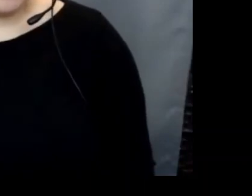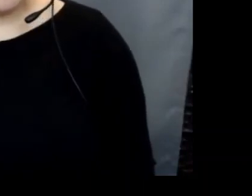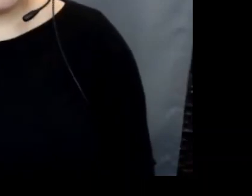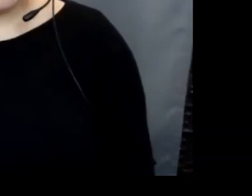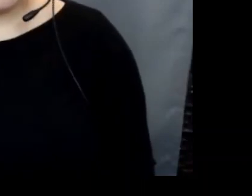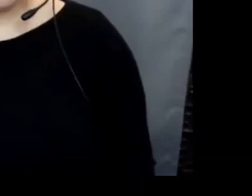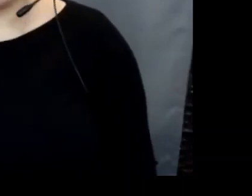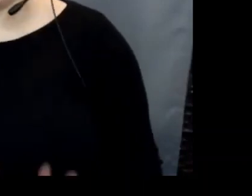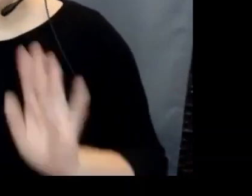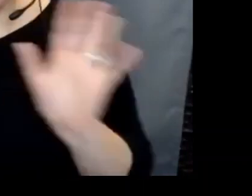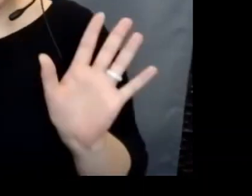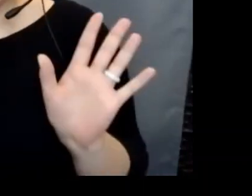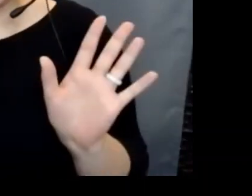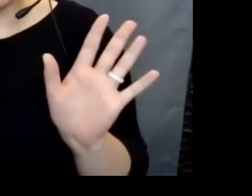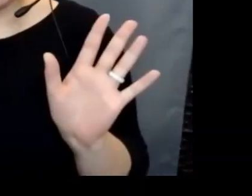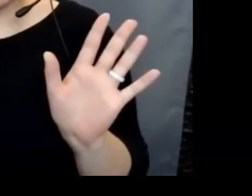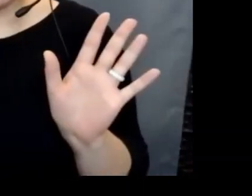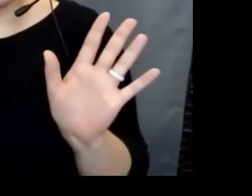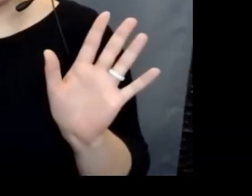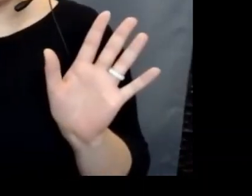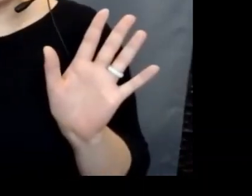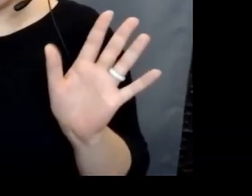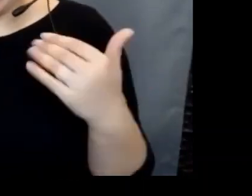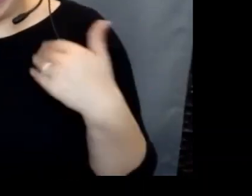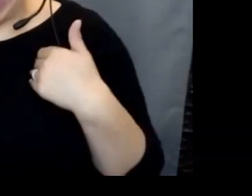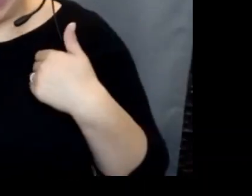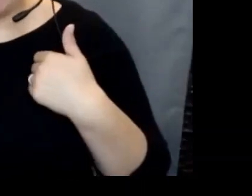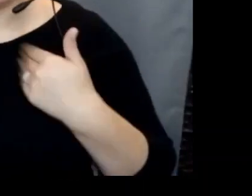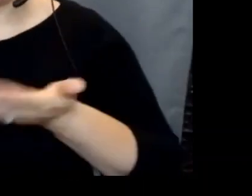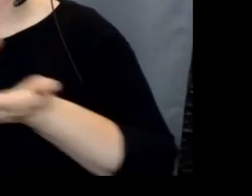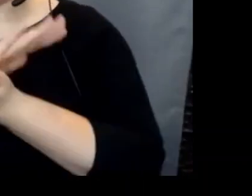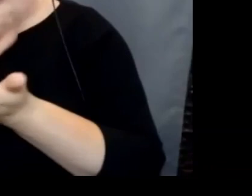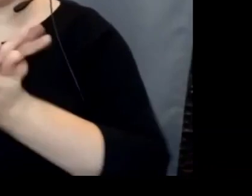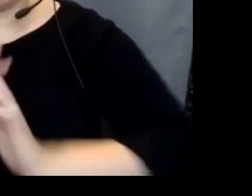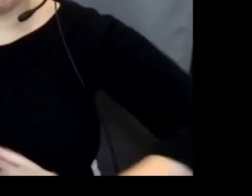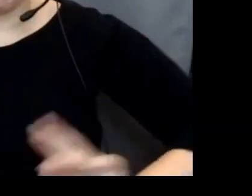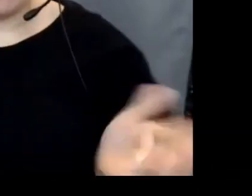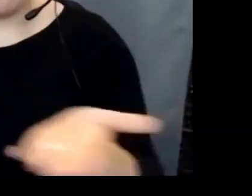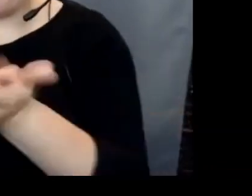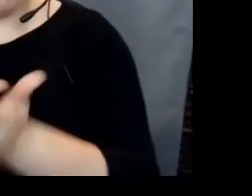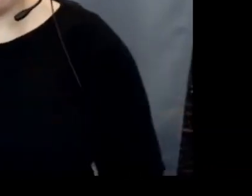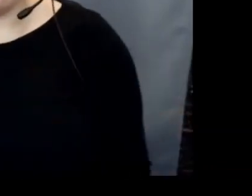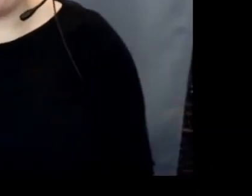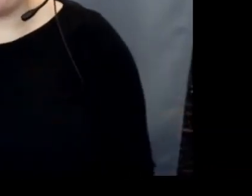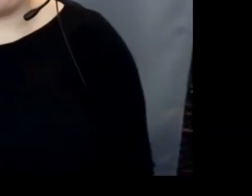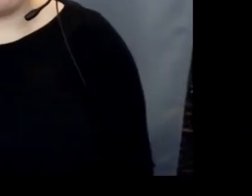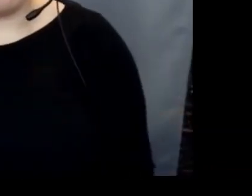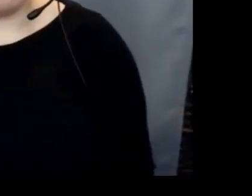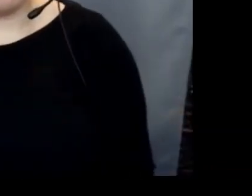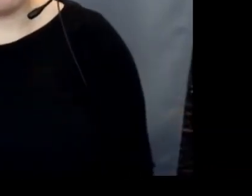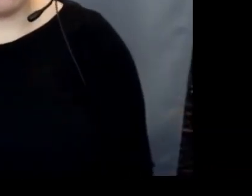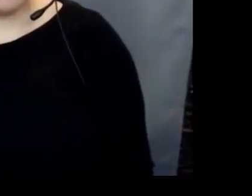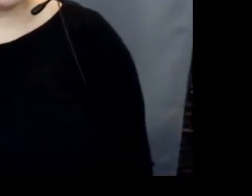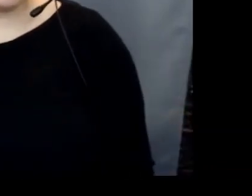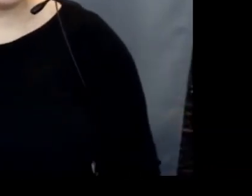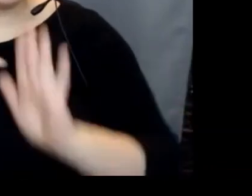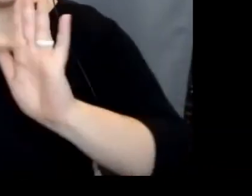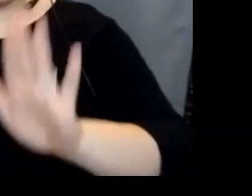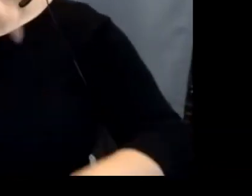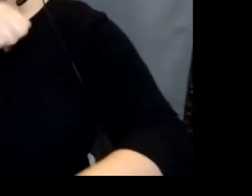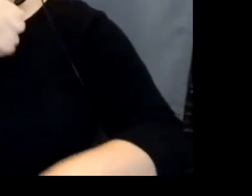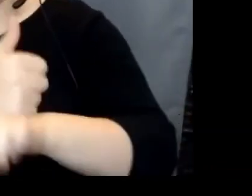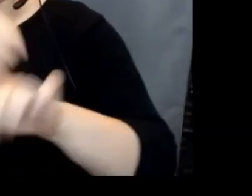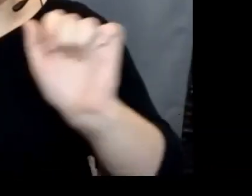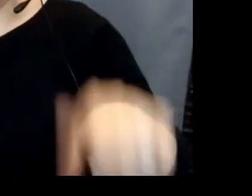Obviously, having documentation on hand of your capacity and your authority to do this, and then